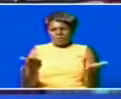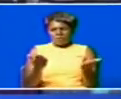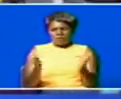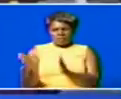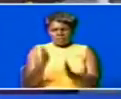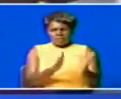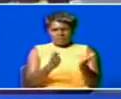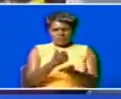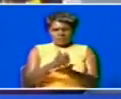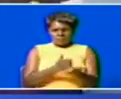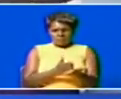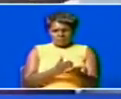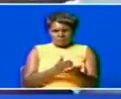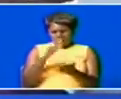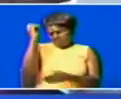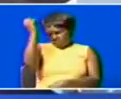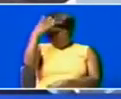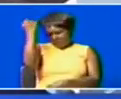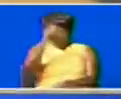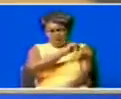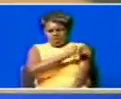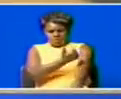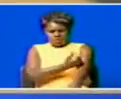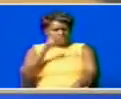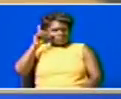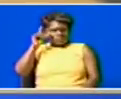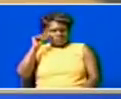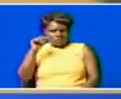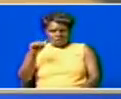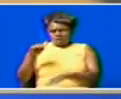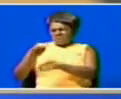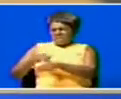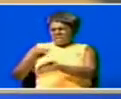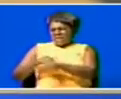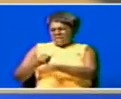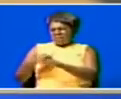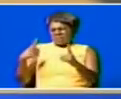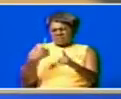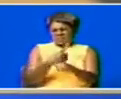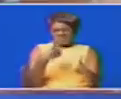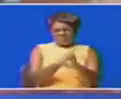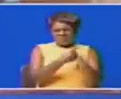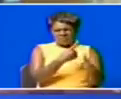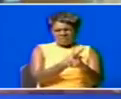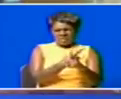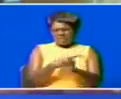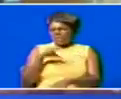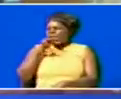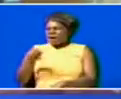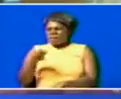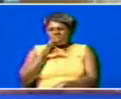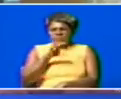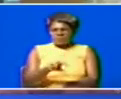Planning Department of the Kenya Ports Authority in Mombasa. So wanakuita majina mbalimbali ya ajabu ajabu.